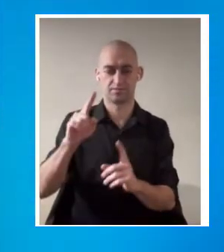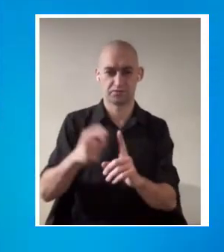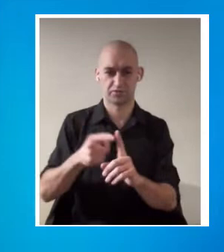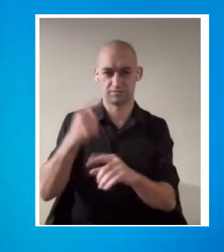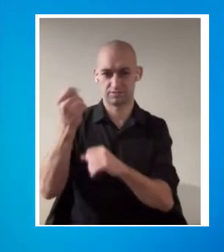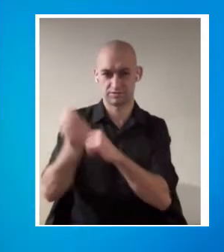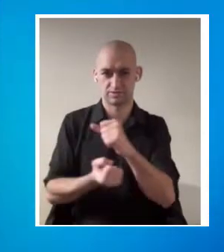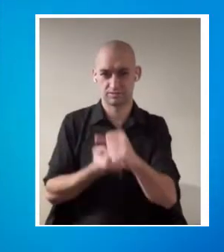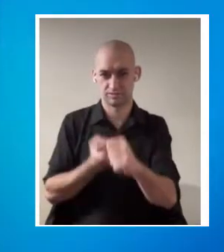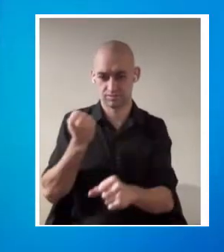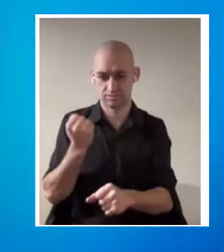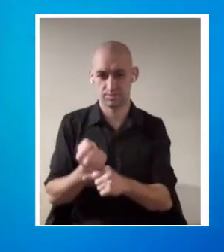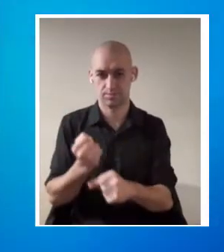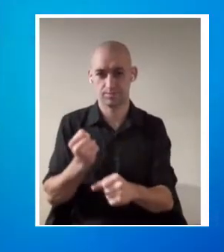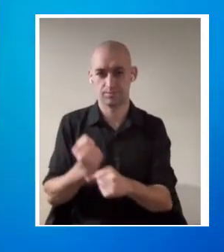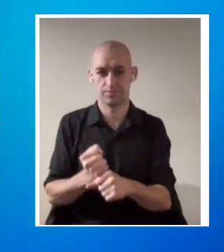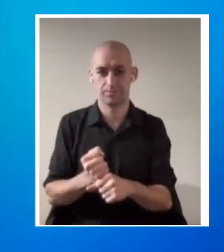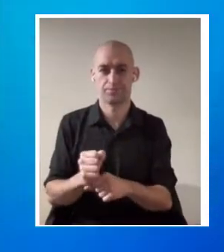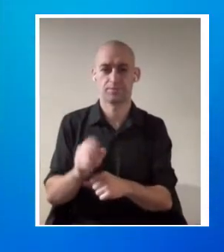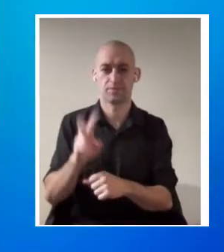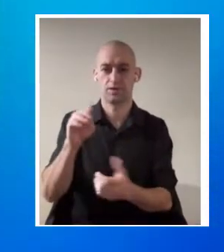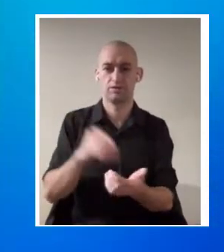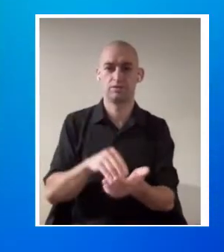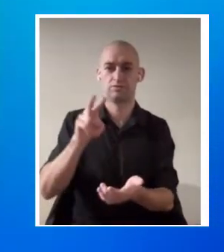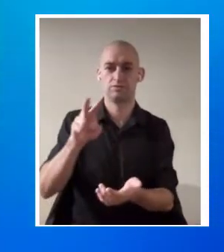Plan 2023 to 2024,